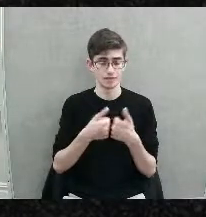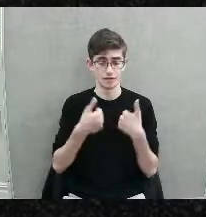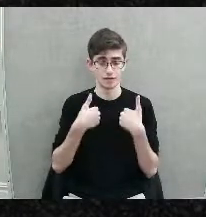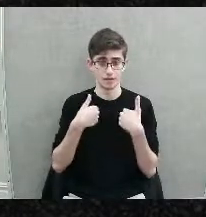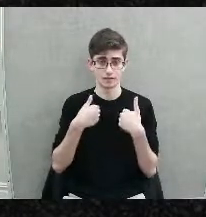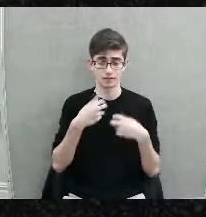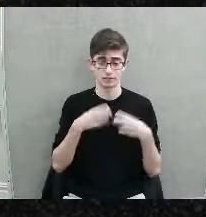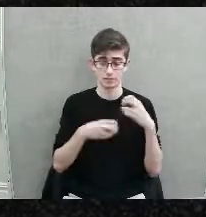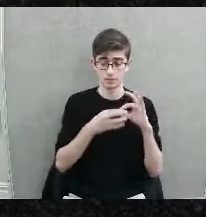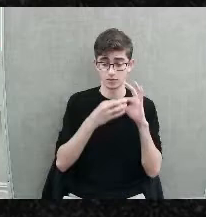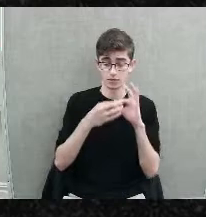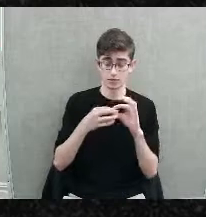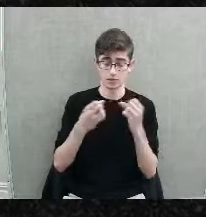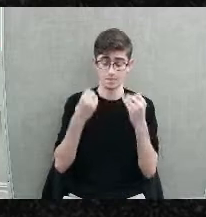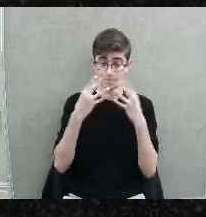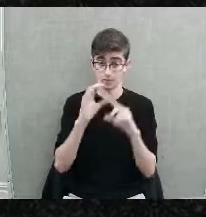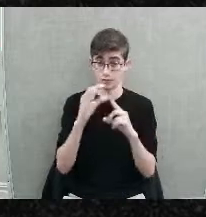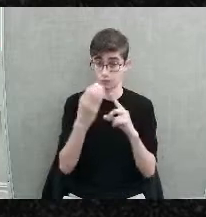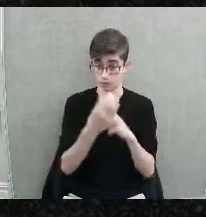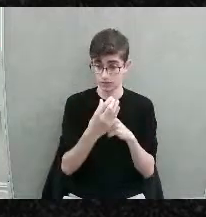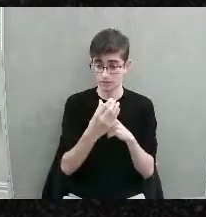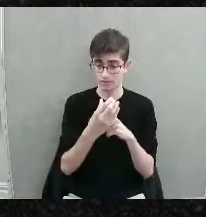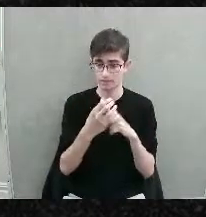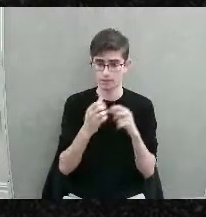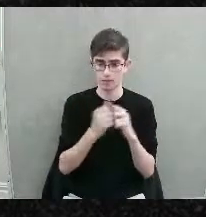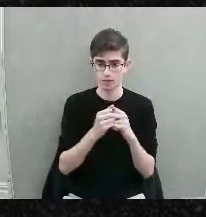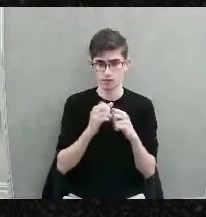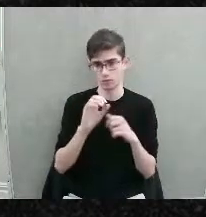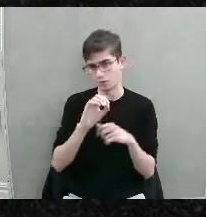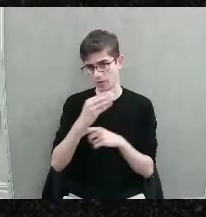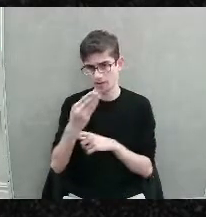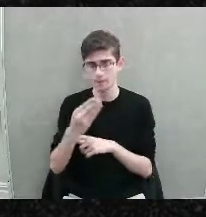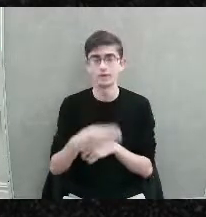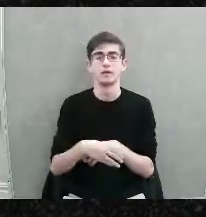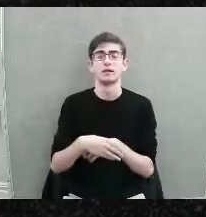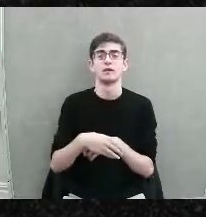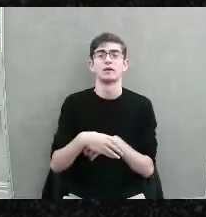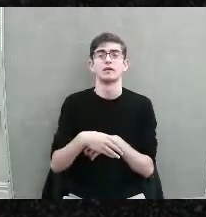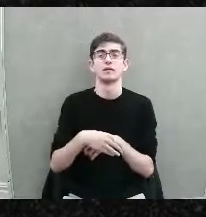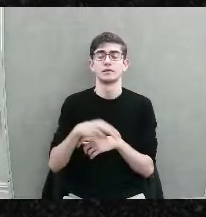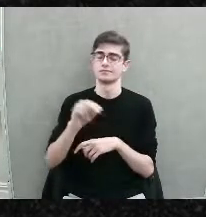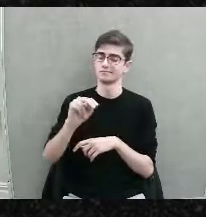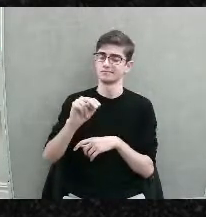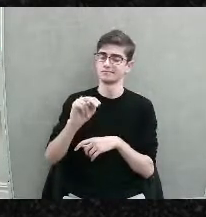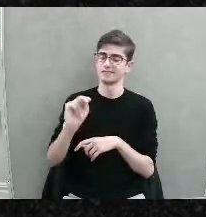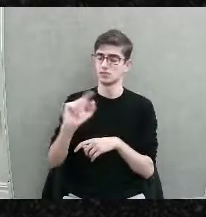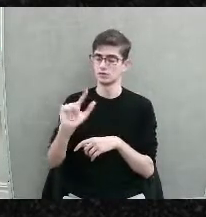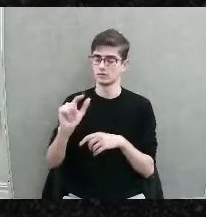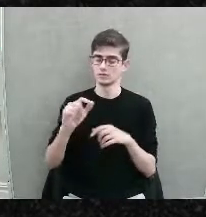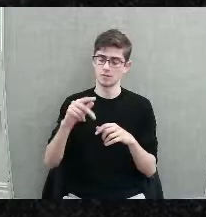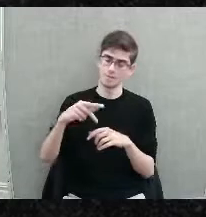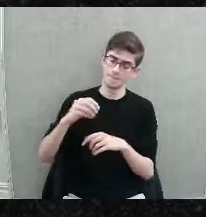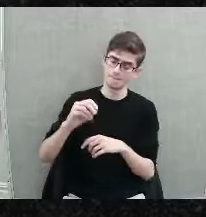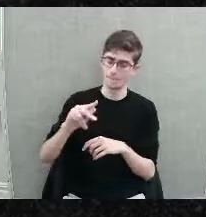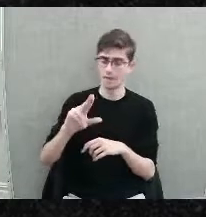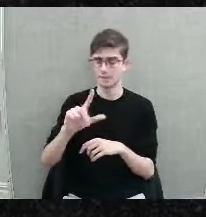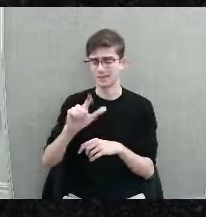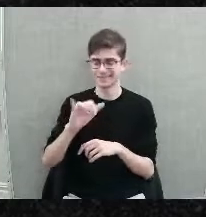with Obama toward neoliberal populism, or neoliberal nationalism, we could call